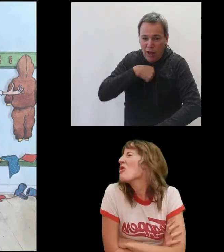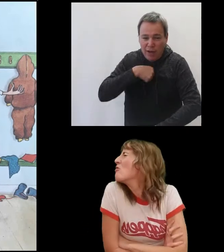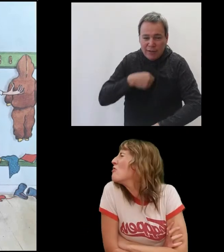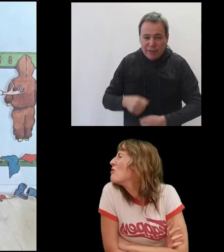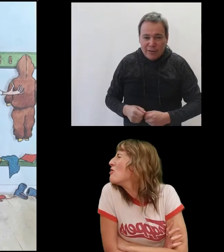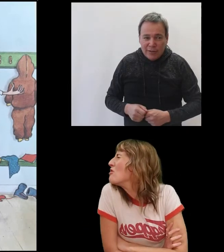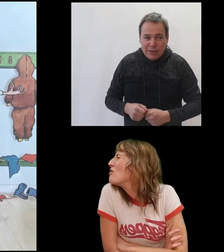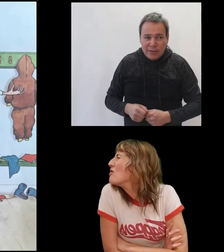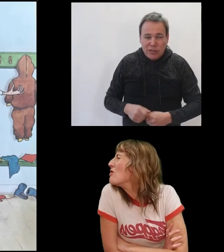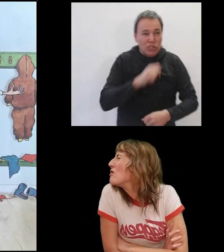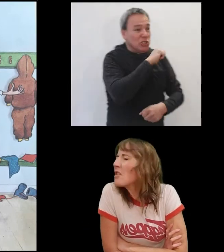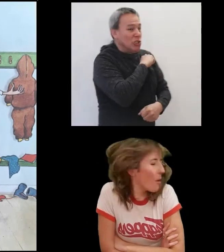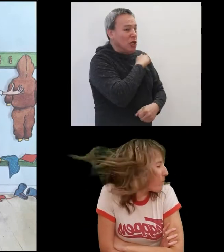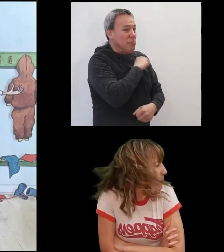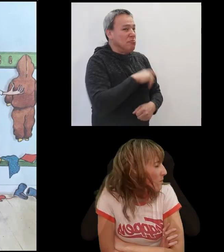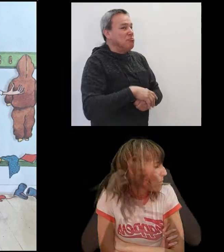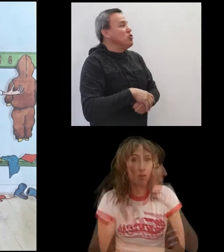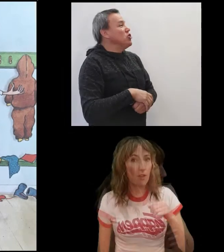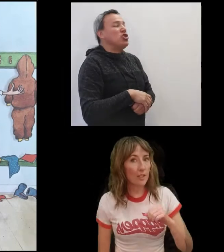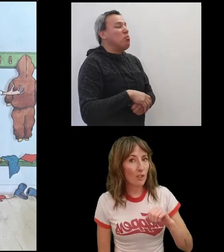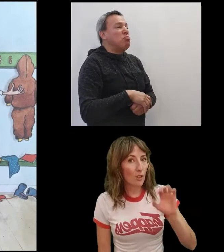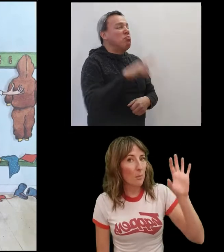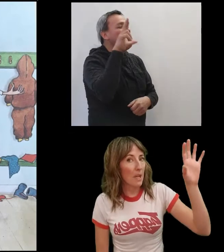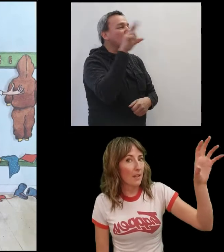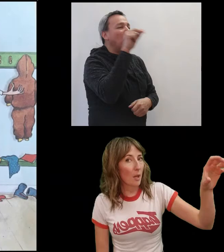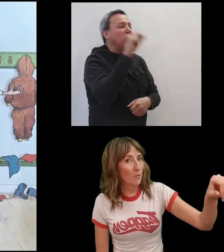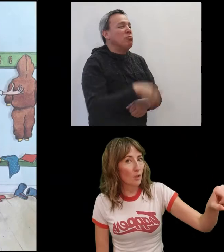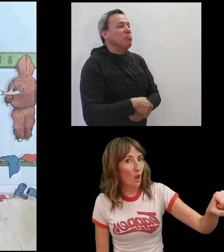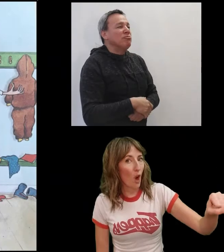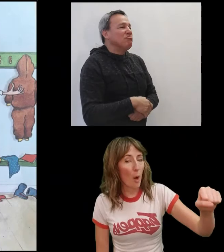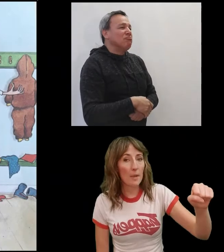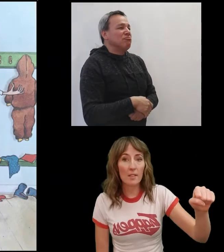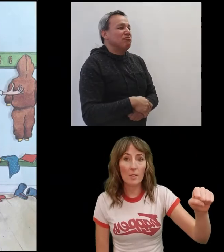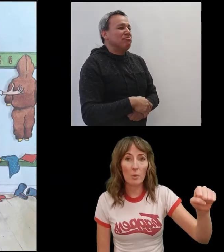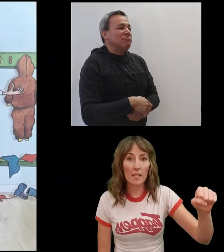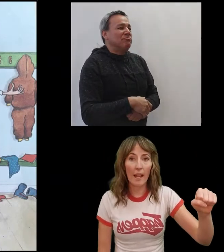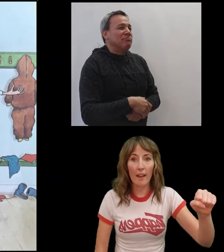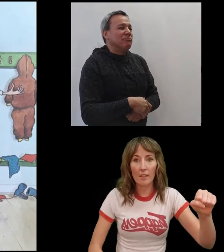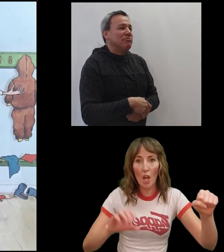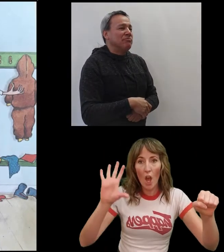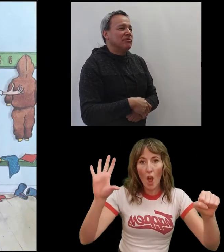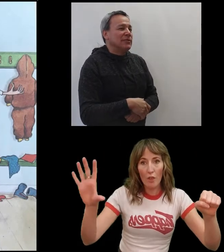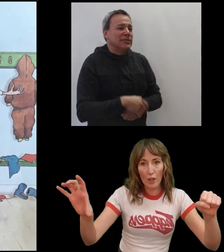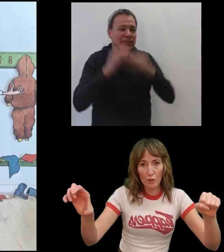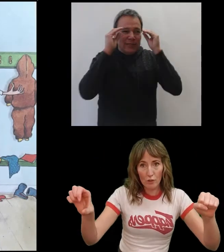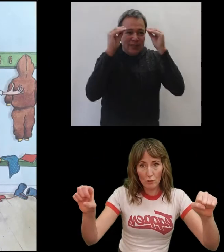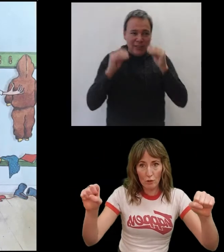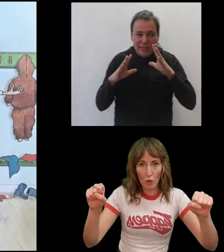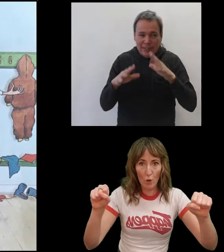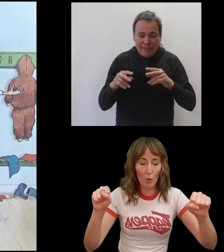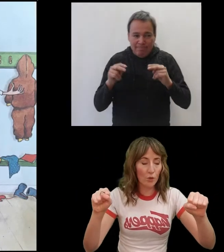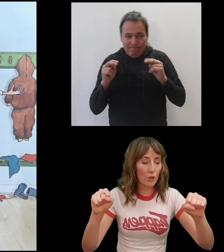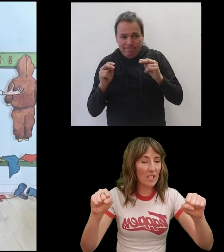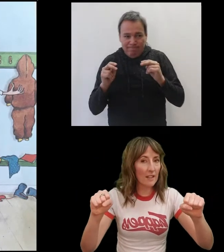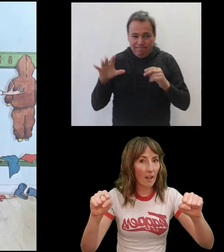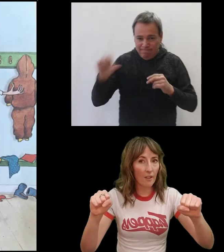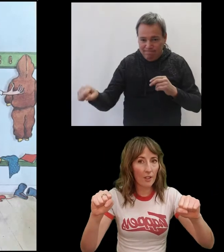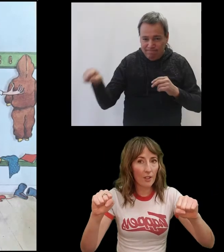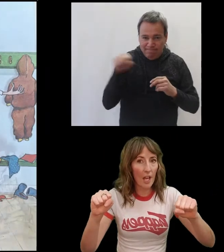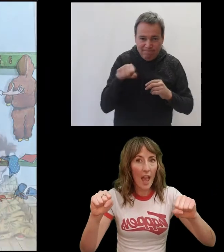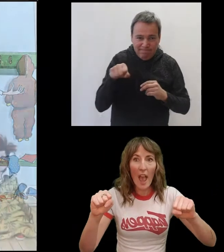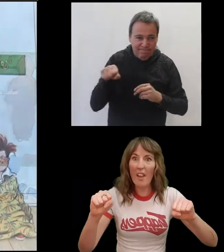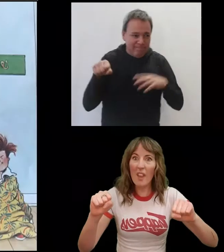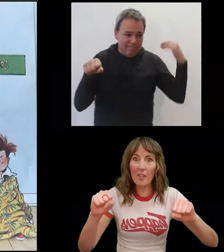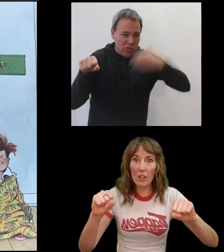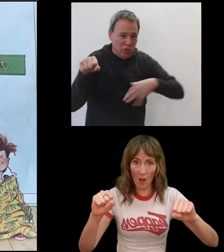went, "No." So the teacher picked up Thomas in one hand, the snowsuit in the